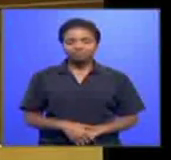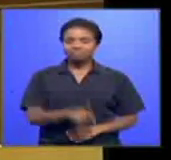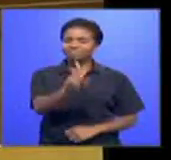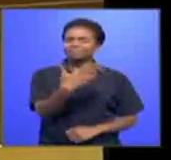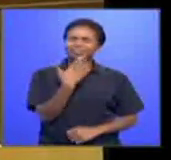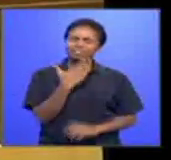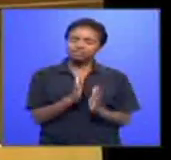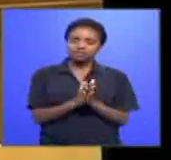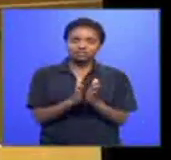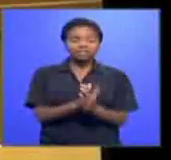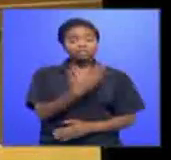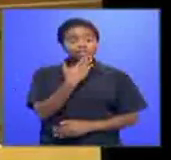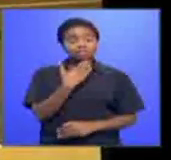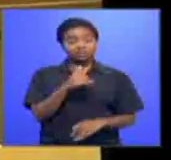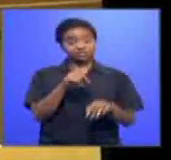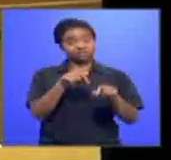Masipunkule,